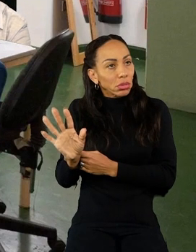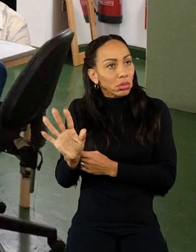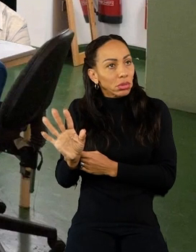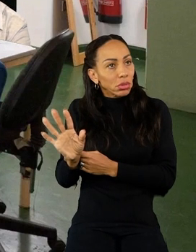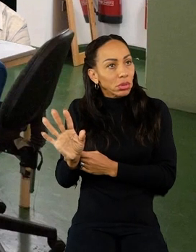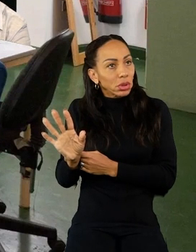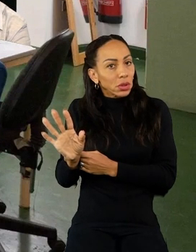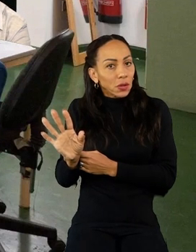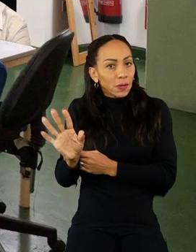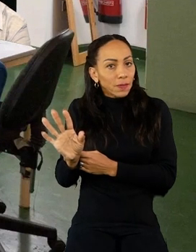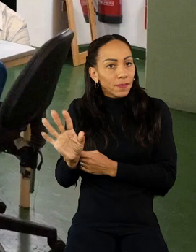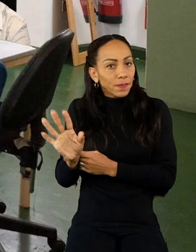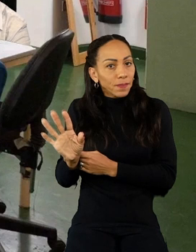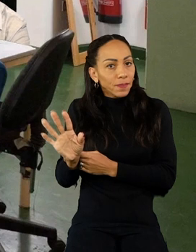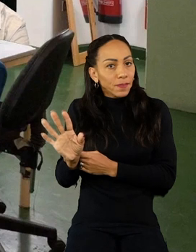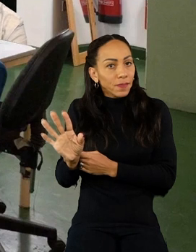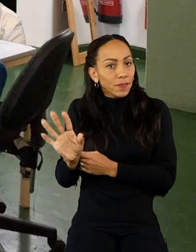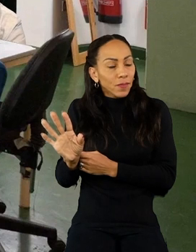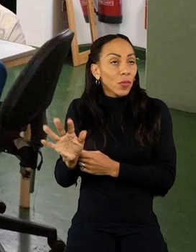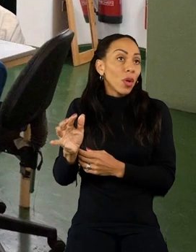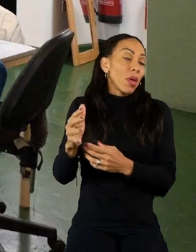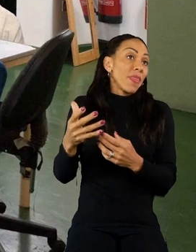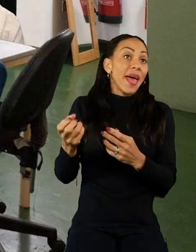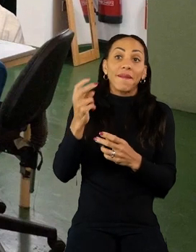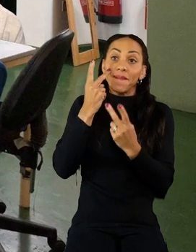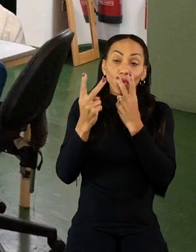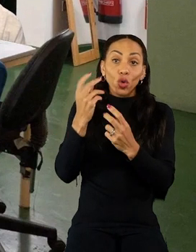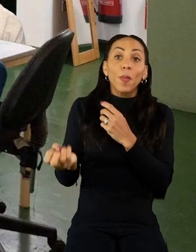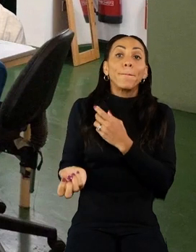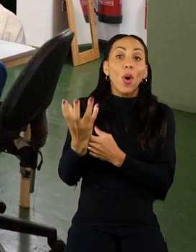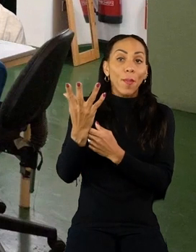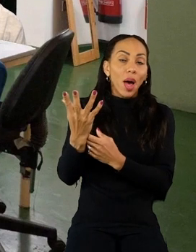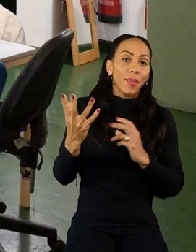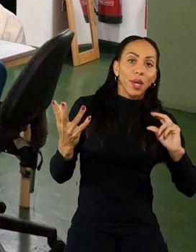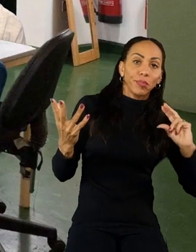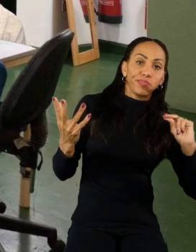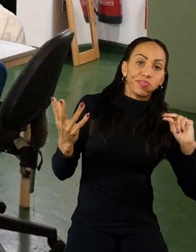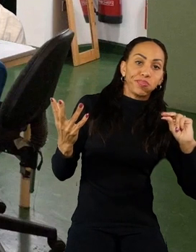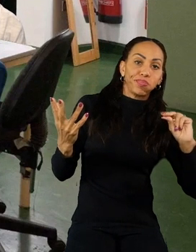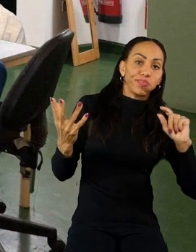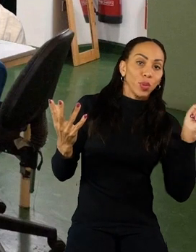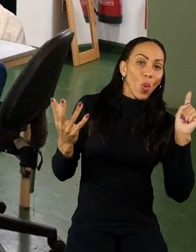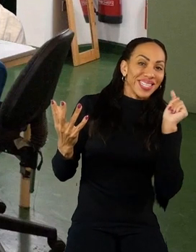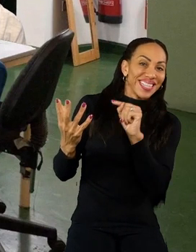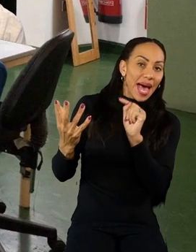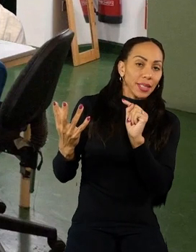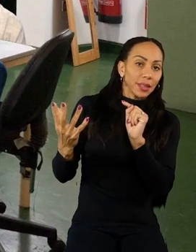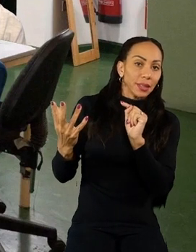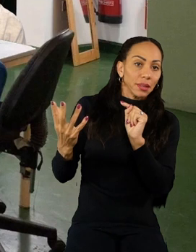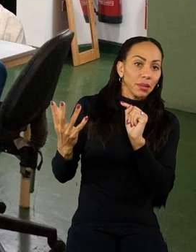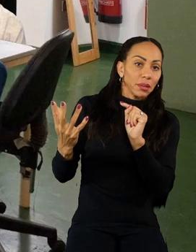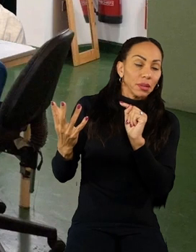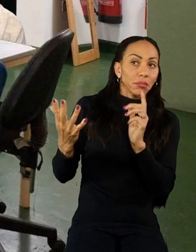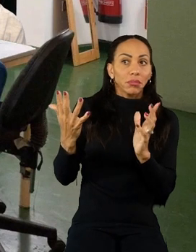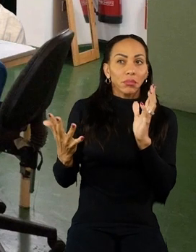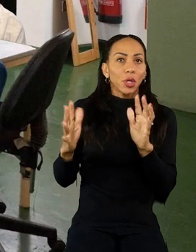if it wasn't actually any visuals, and then the visuals became available. Maybe there's a kind of description of what is